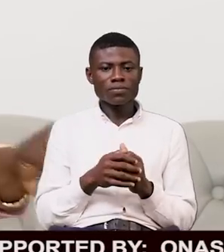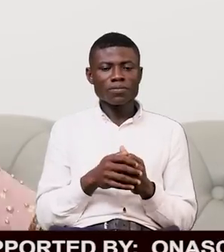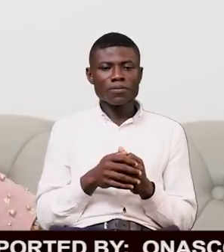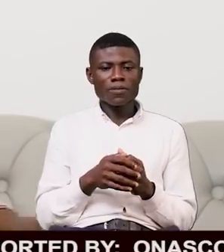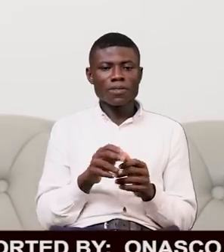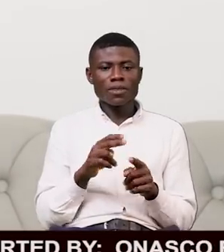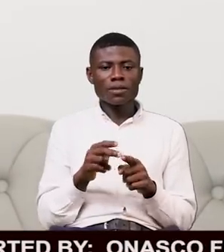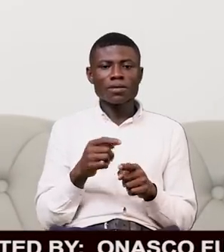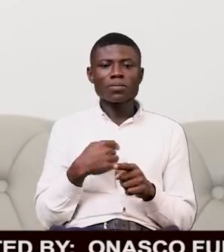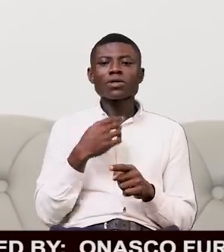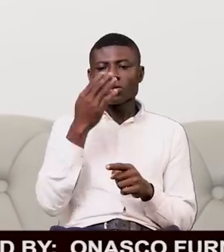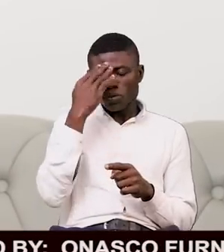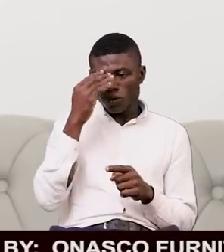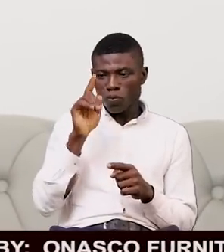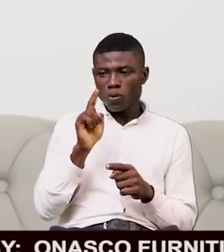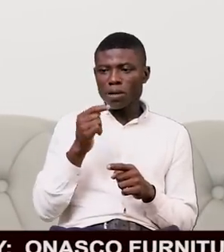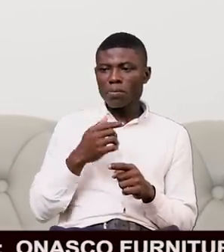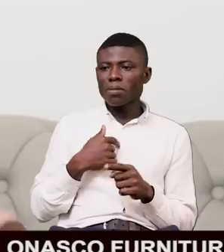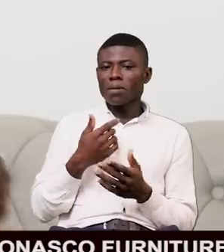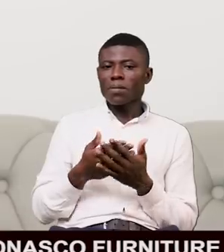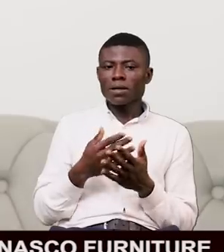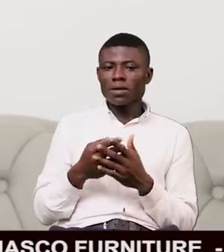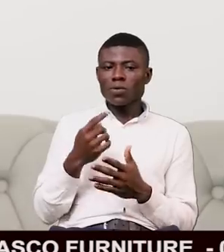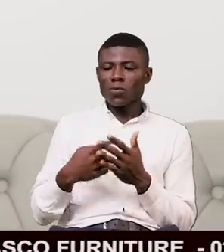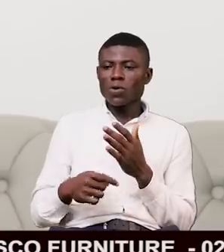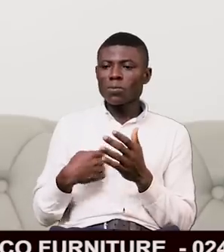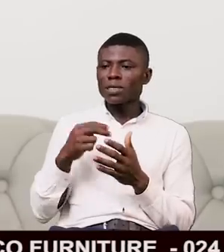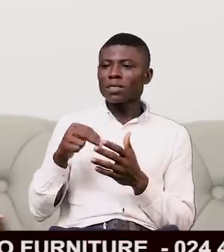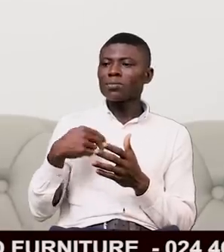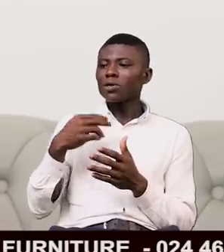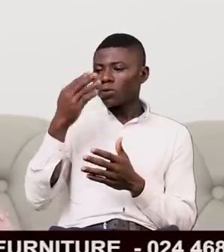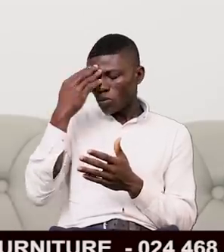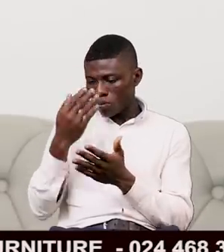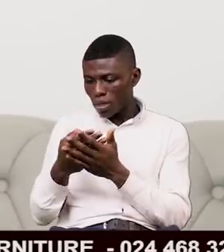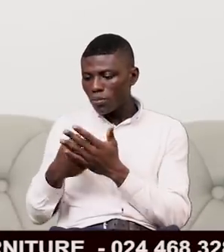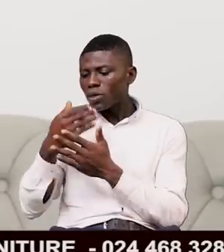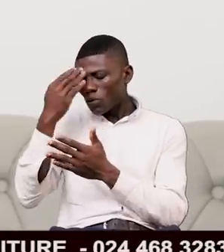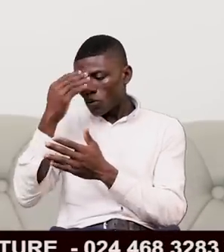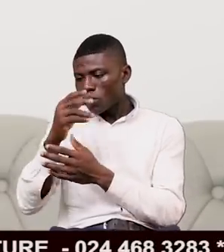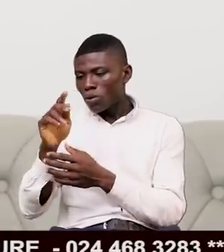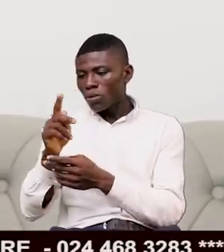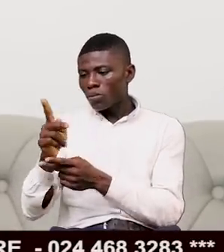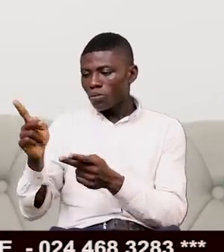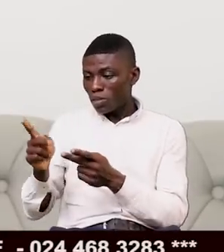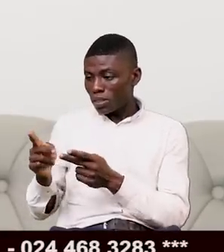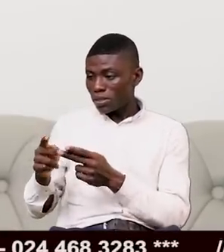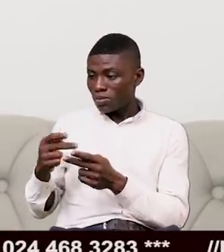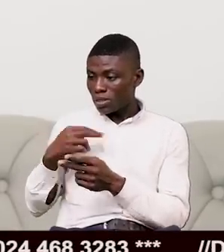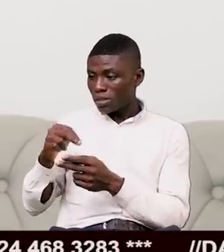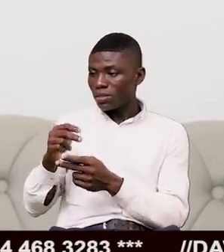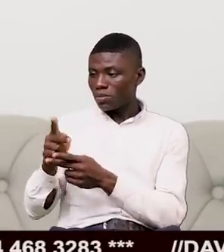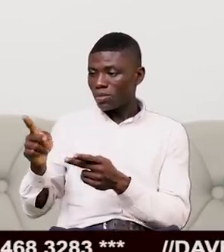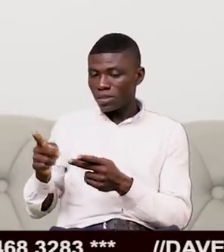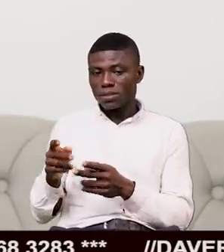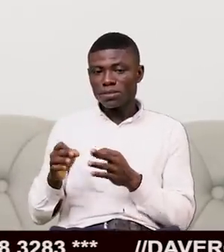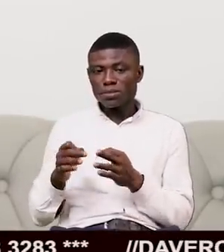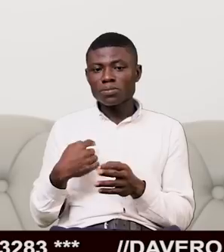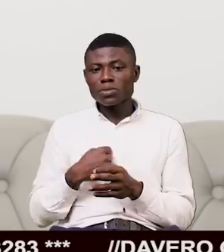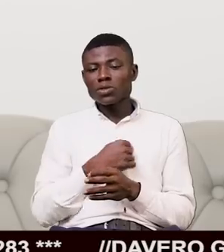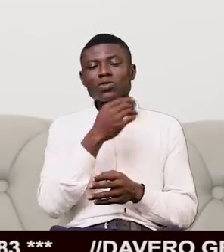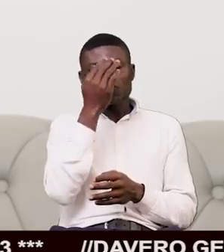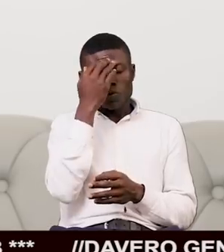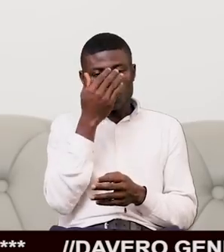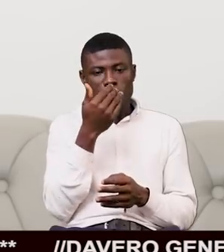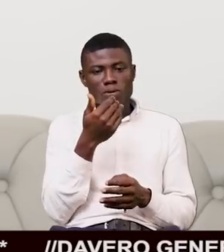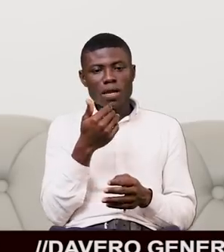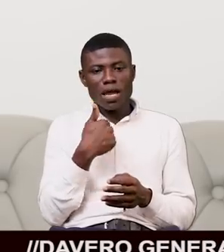kw me mku sika ne da okay nti de me hia pese me koto no ko fala me de akoto se me a ne wo sika wo me ho se piece ye me sika